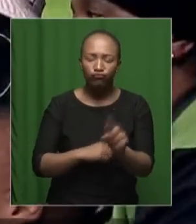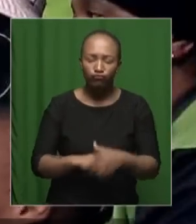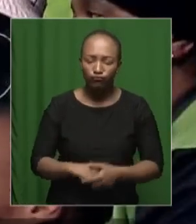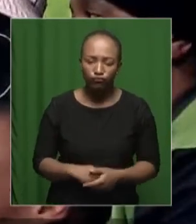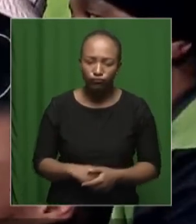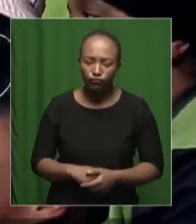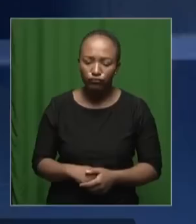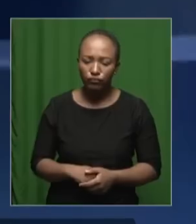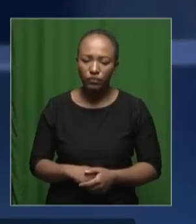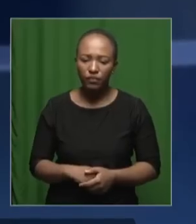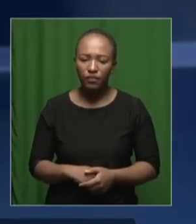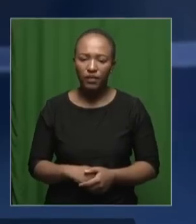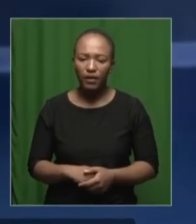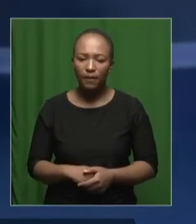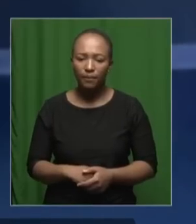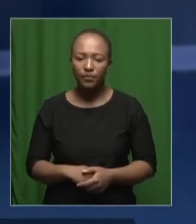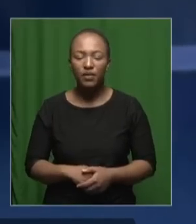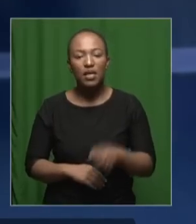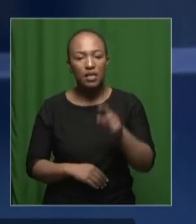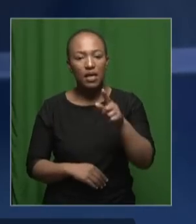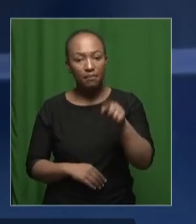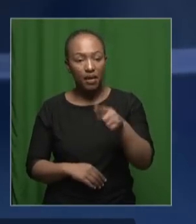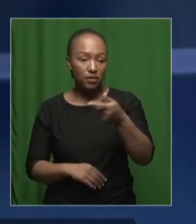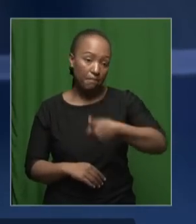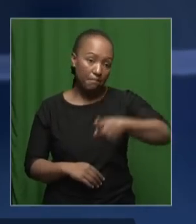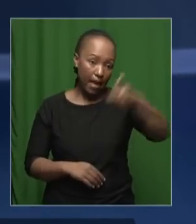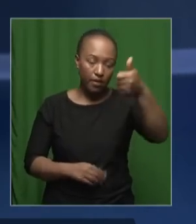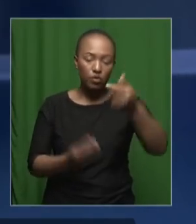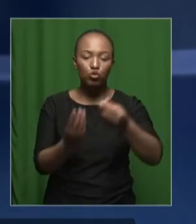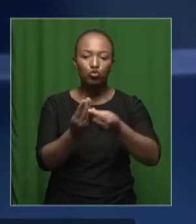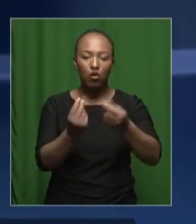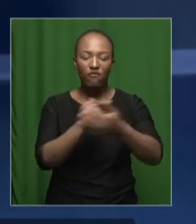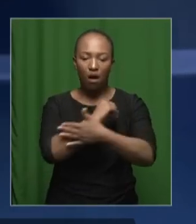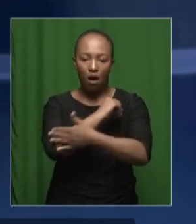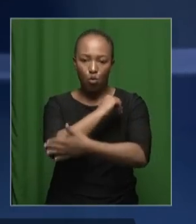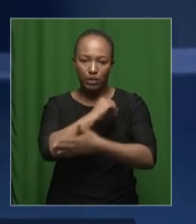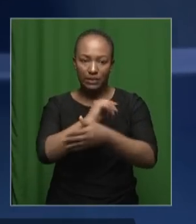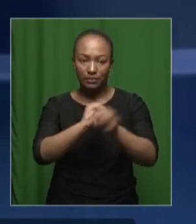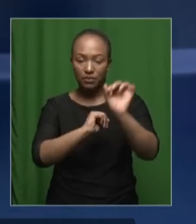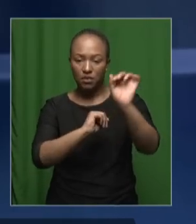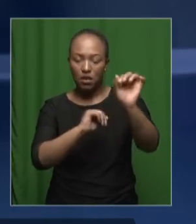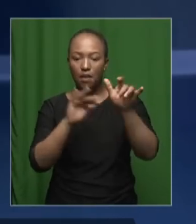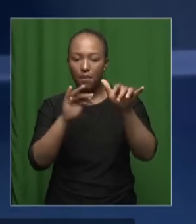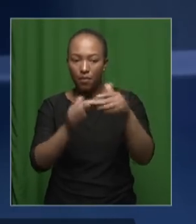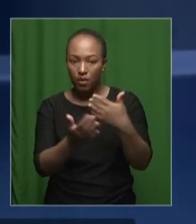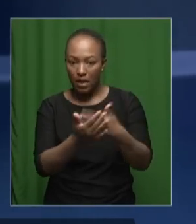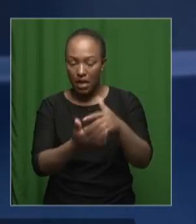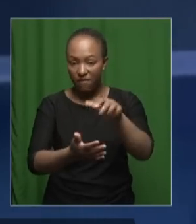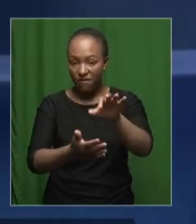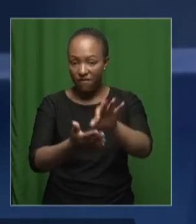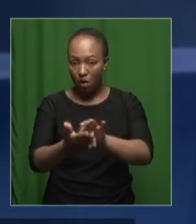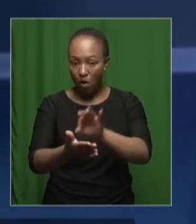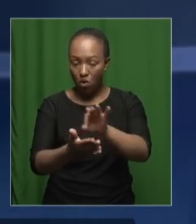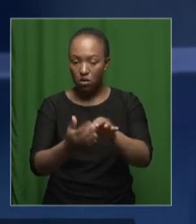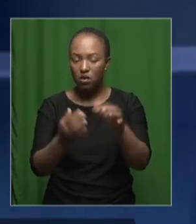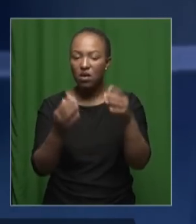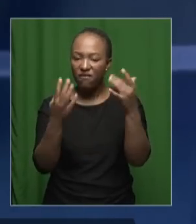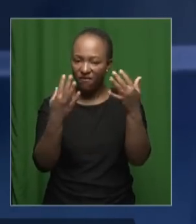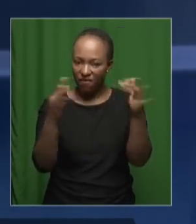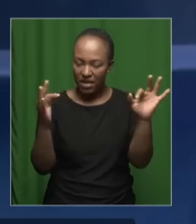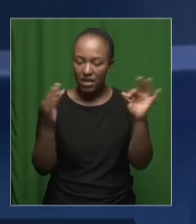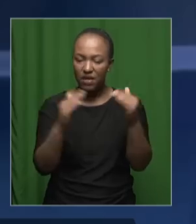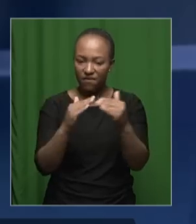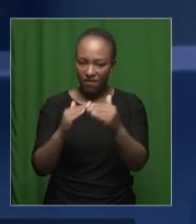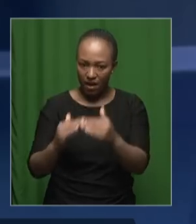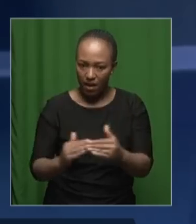They need to go and sort out their country and get their people to be able to vote in a free and fair election and stop